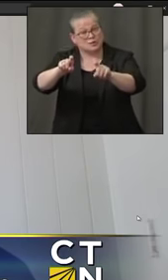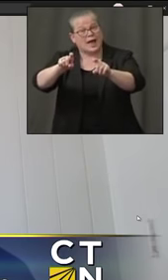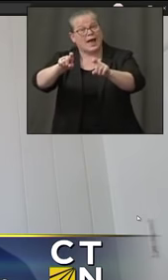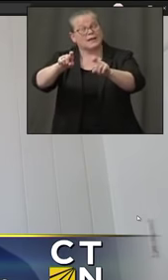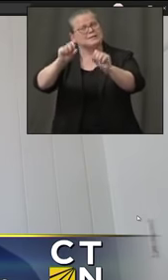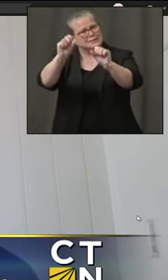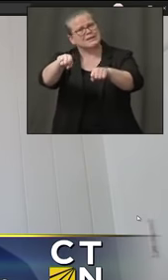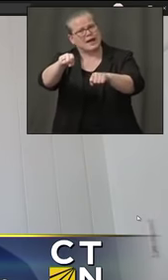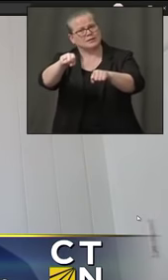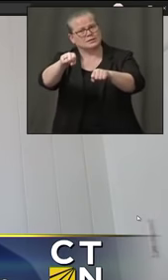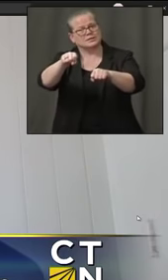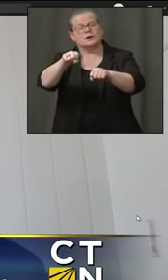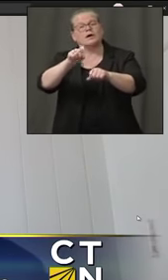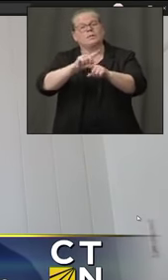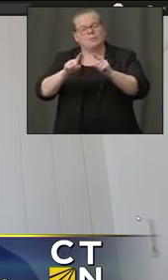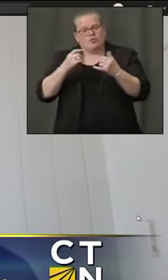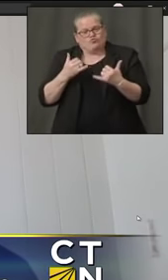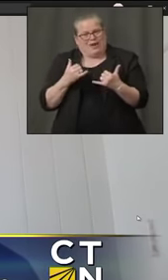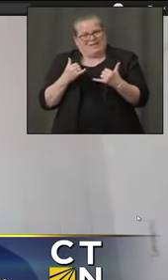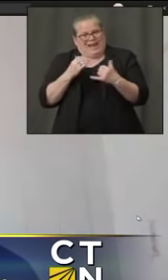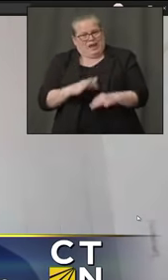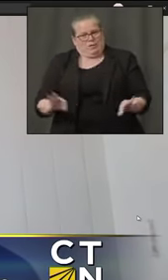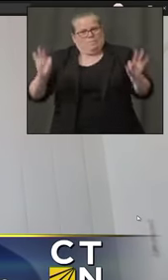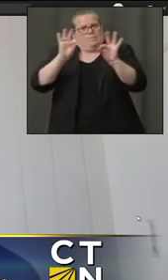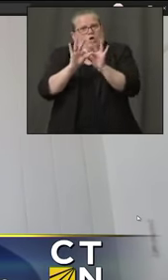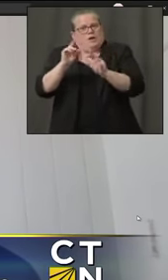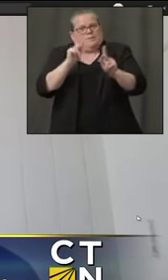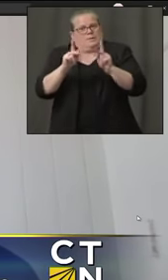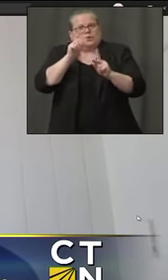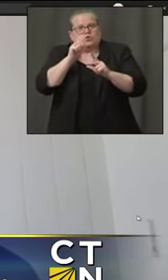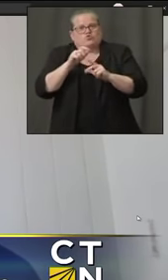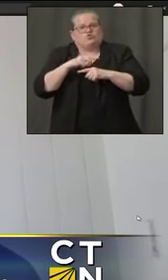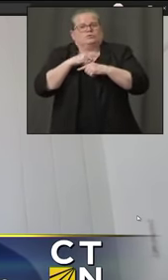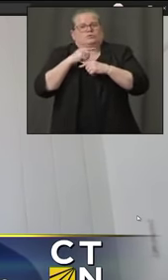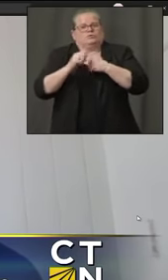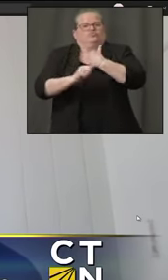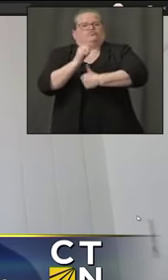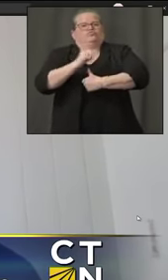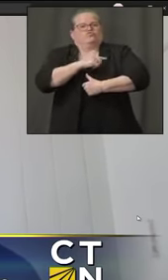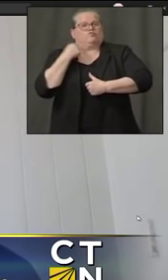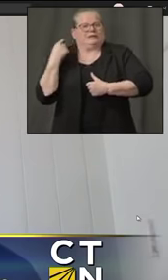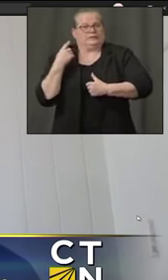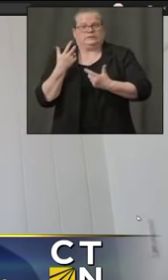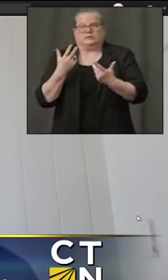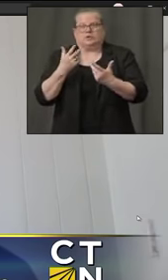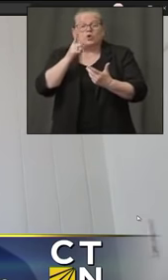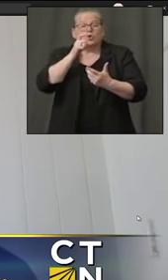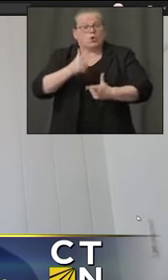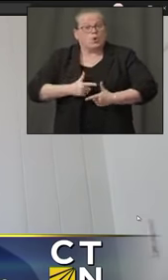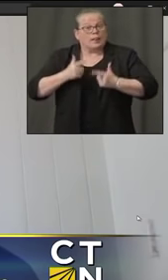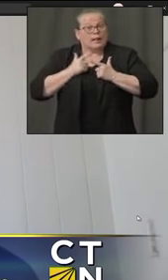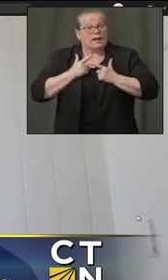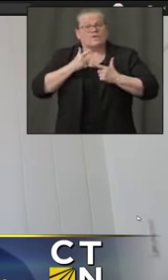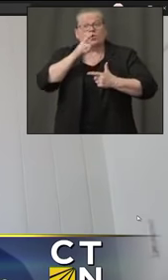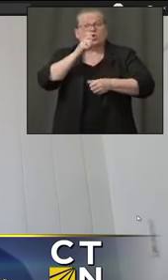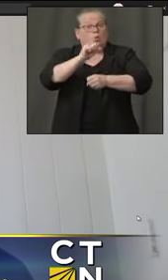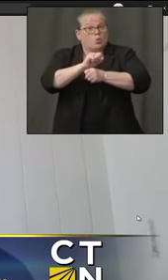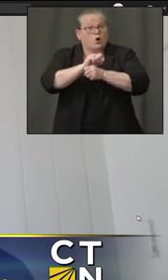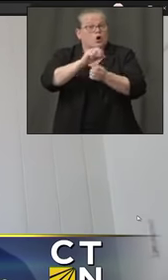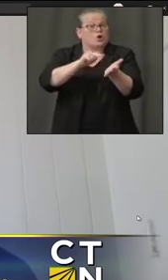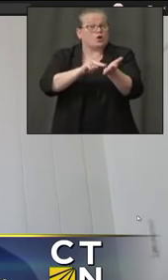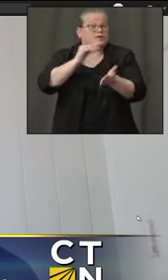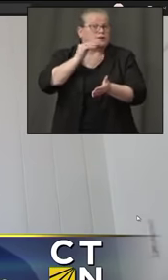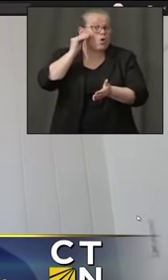people who are most likely to be at risk. So that's people living or working in nursing homes, working in our correctional facilities,